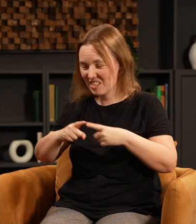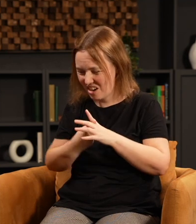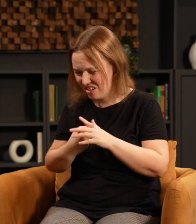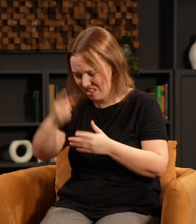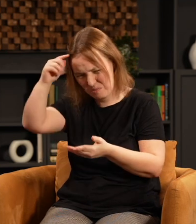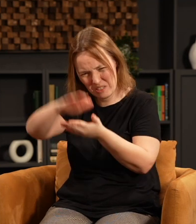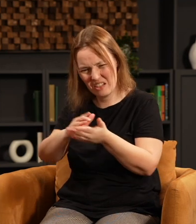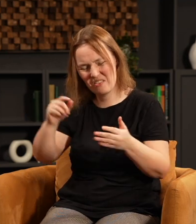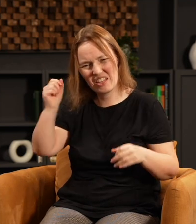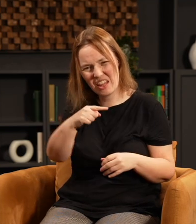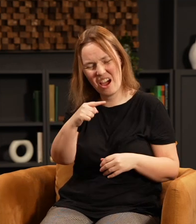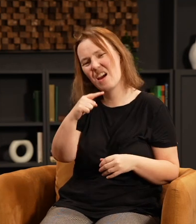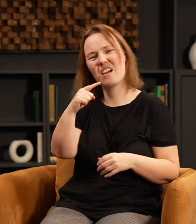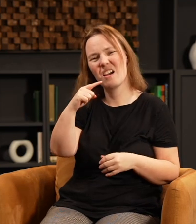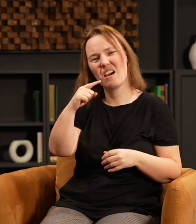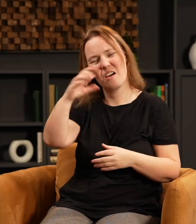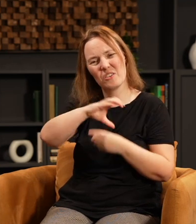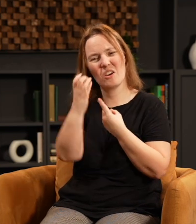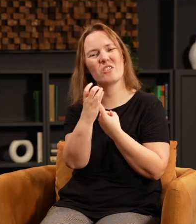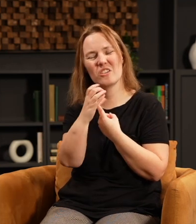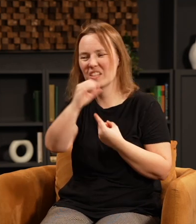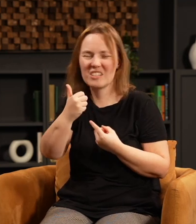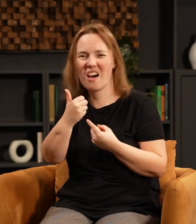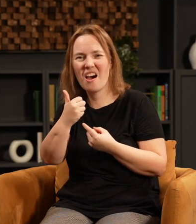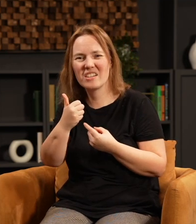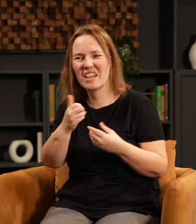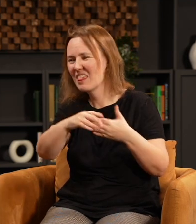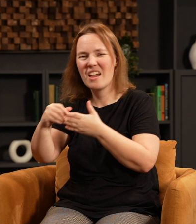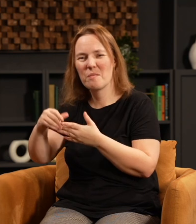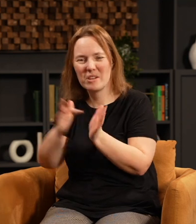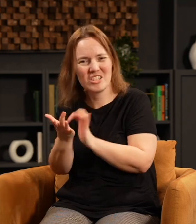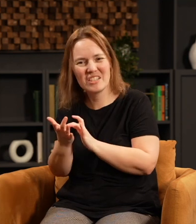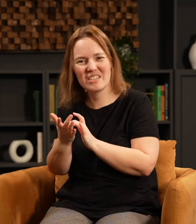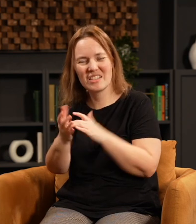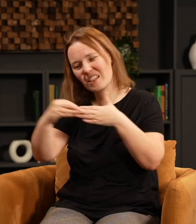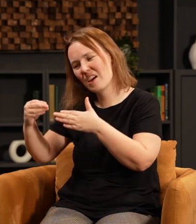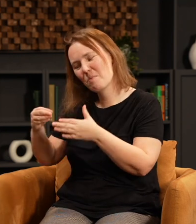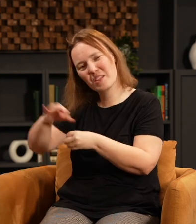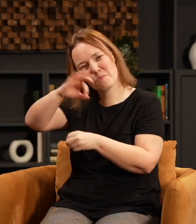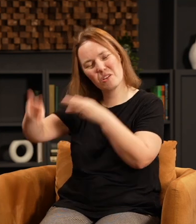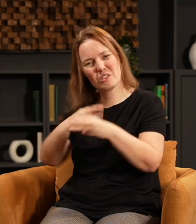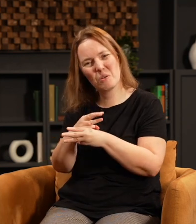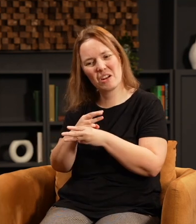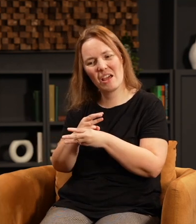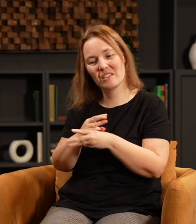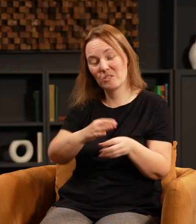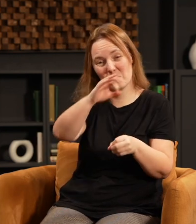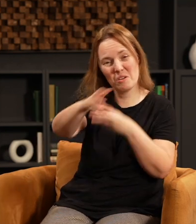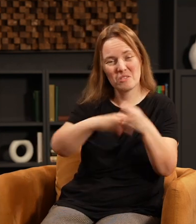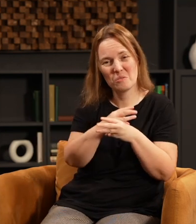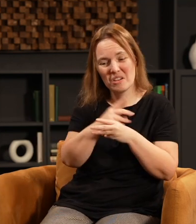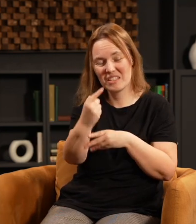not led by Jesus. It's led by the spirit of this world, right? And that's what the spirit of this world says